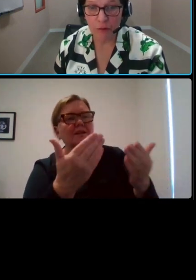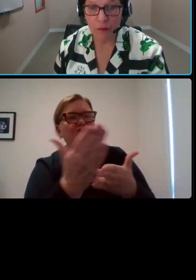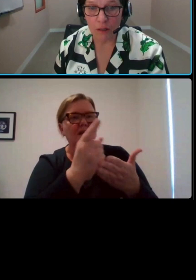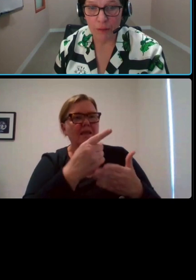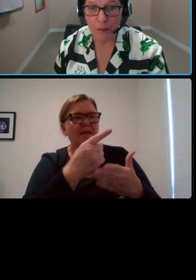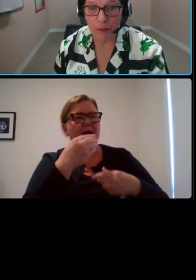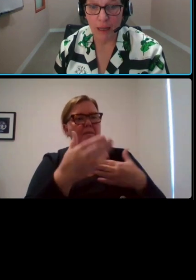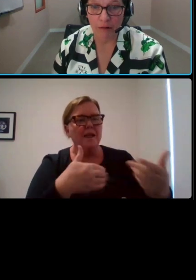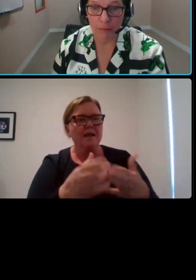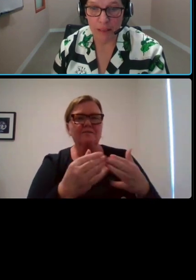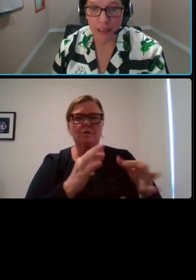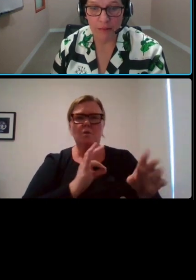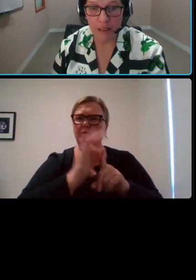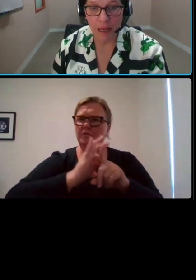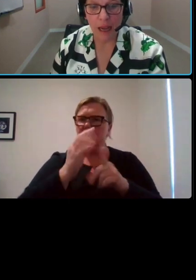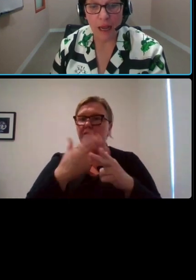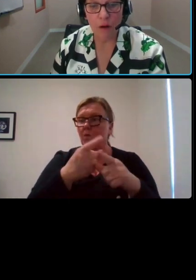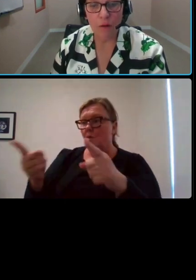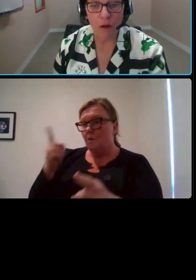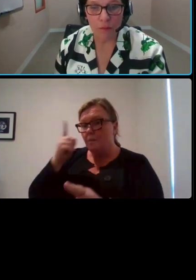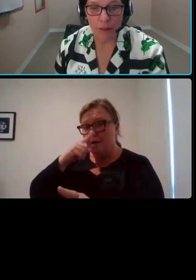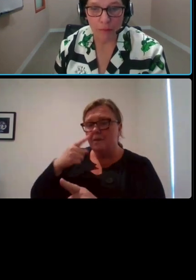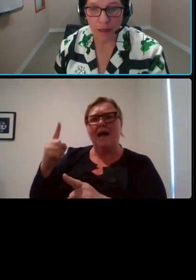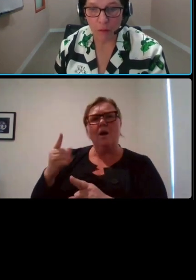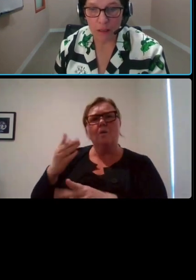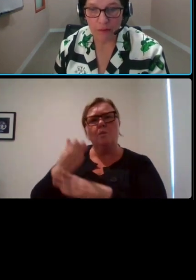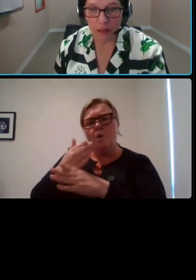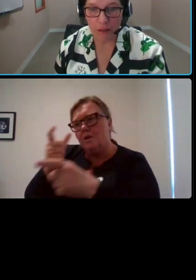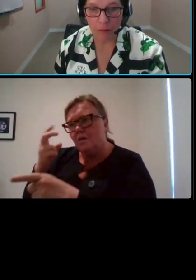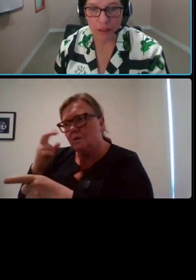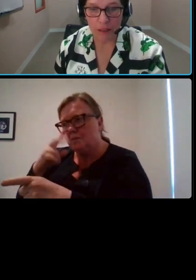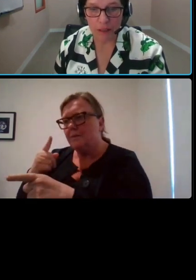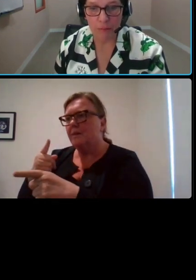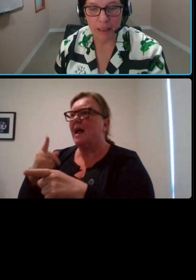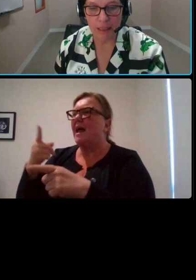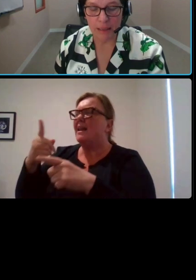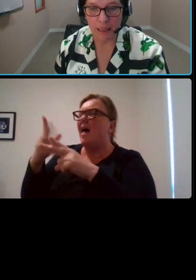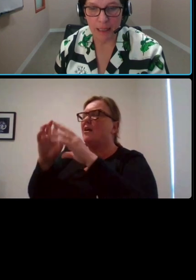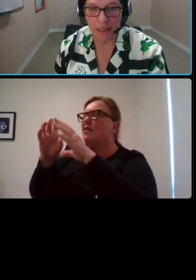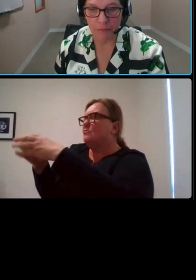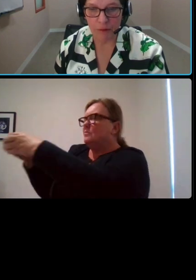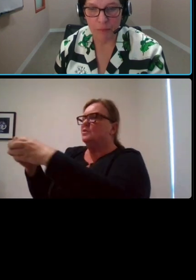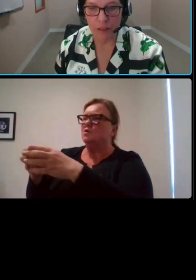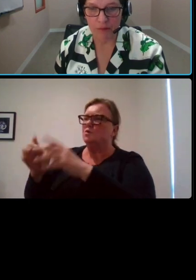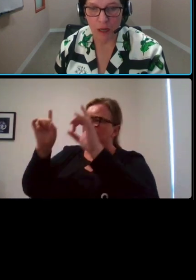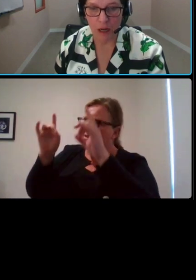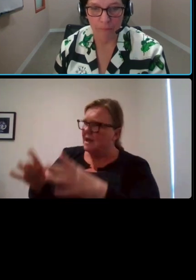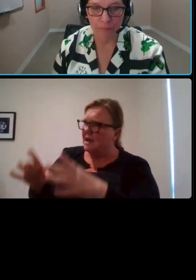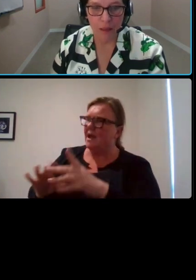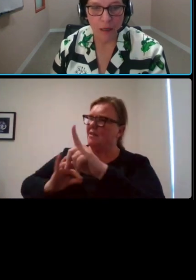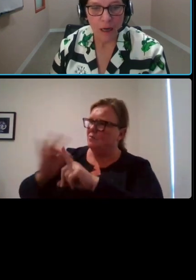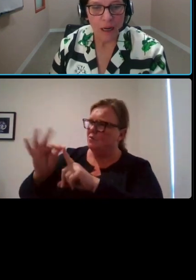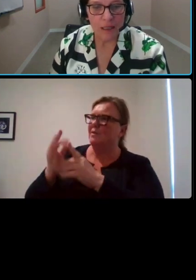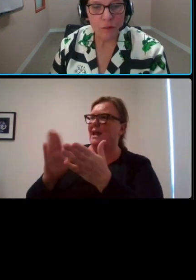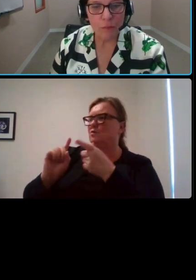continuous improvement with older people and their representatives, and work with older people and quality advisory bodies to implement and sustain these improvements over